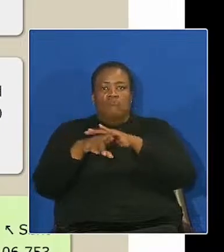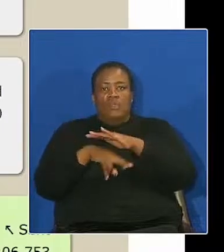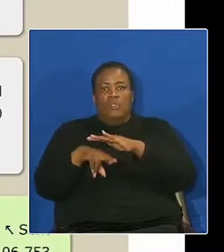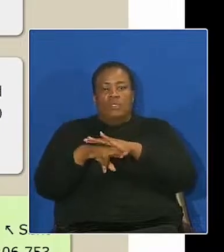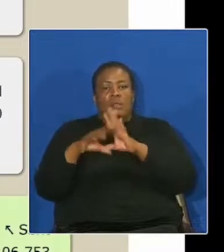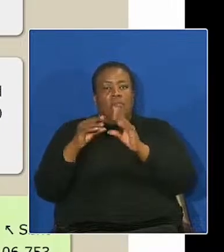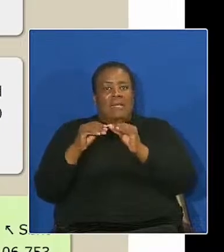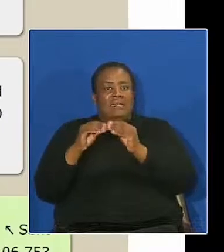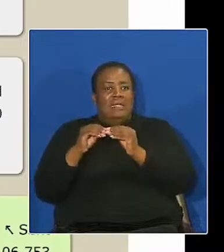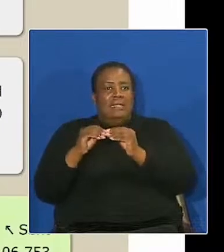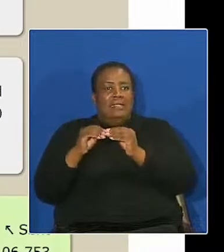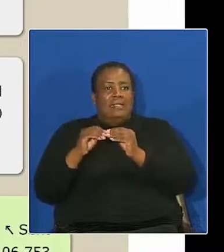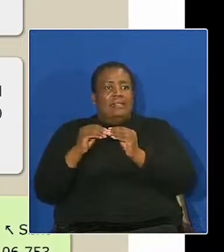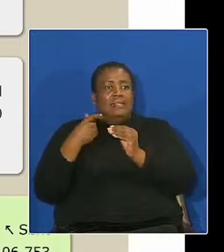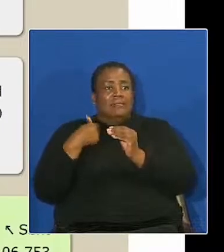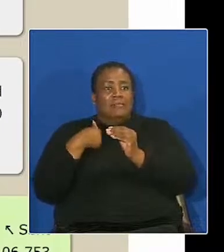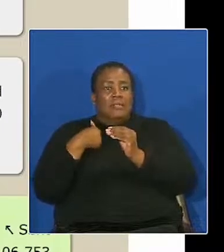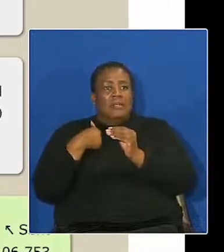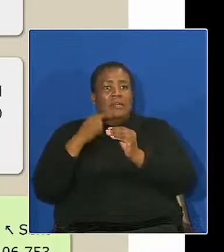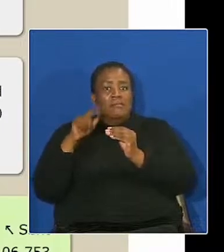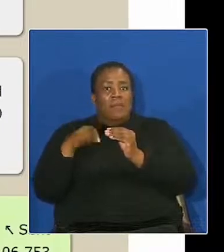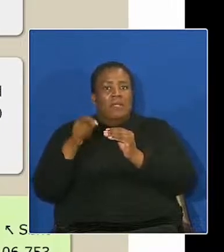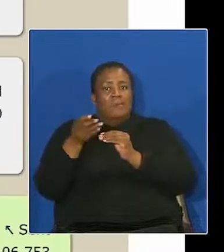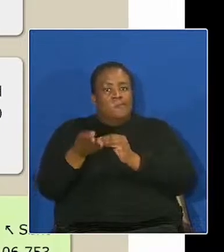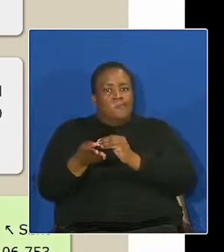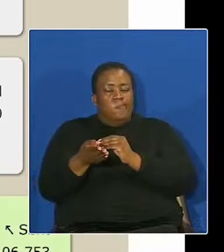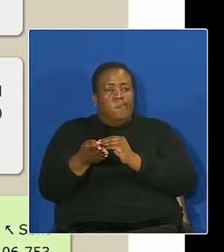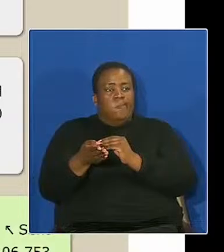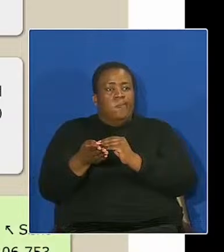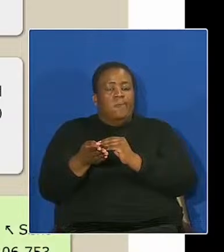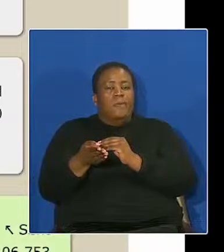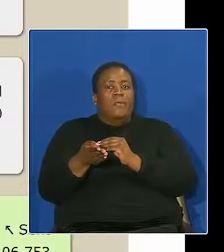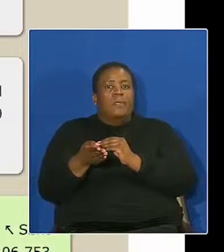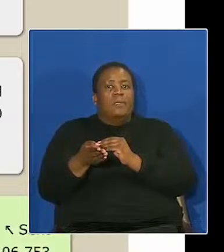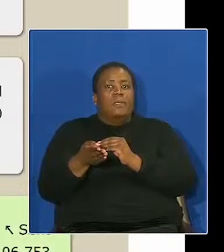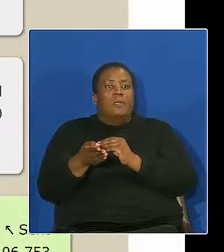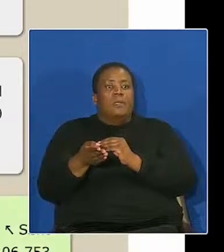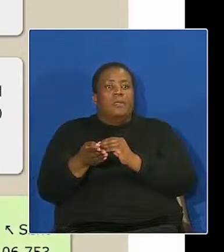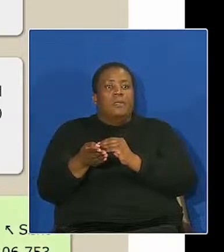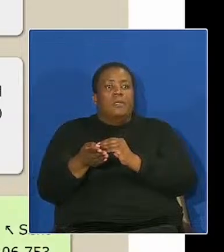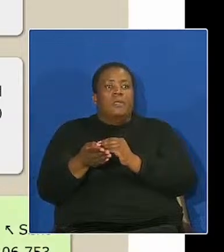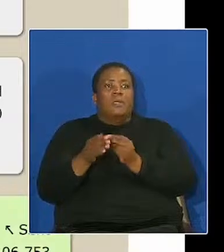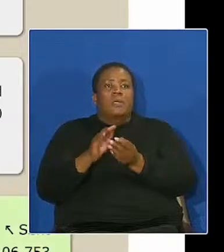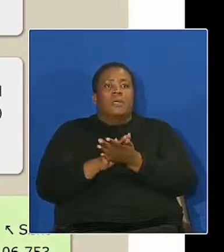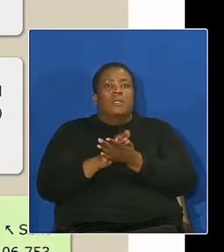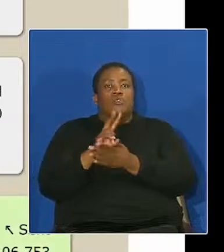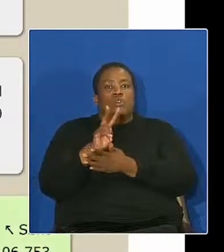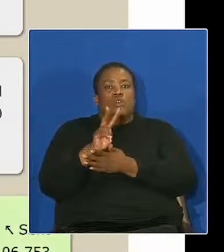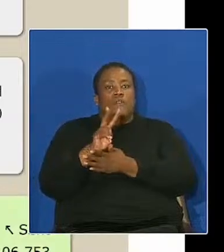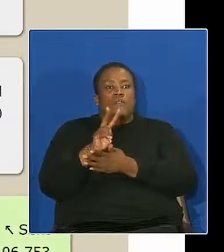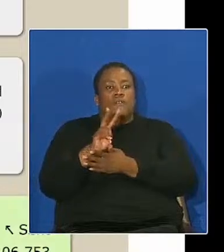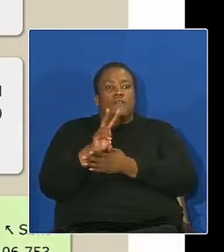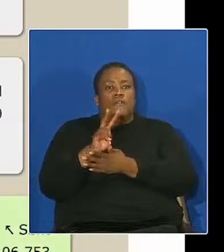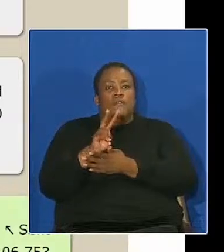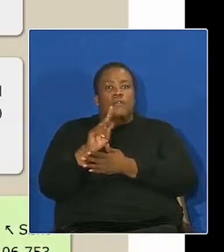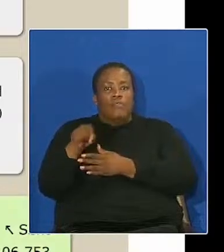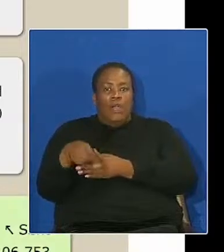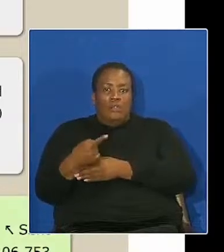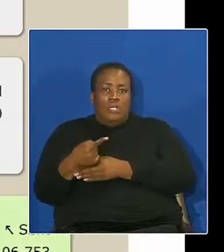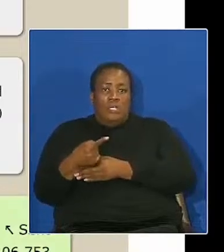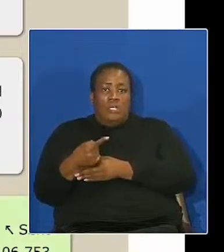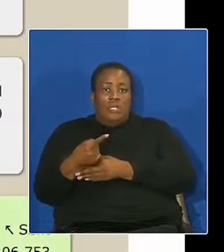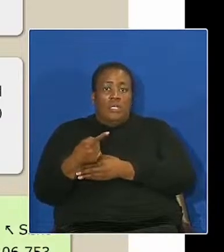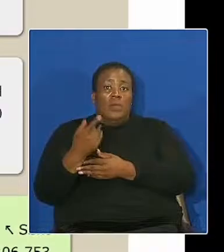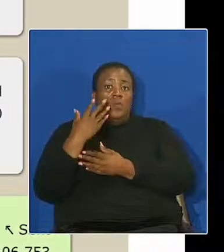meeting, which I have to cater, in brackets, 12K, tonight in the